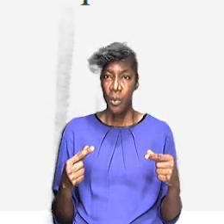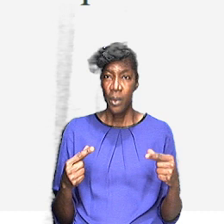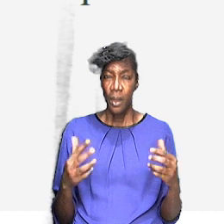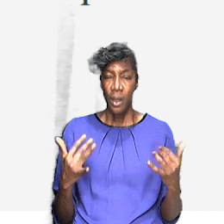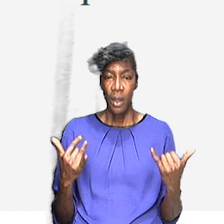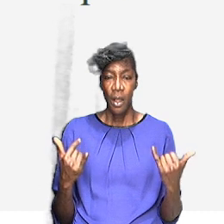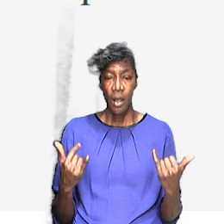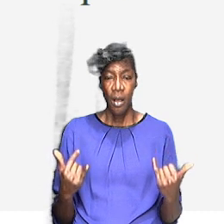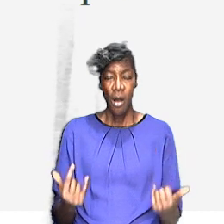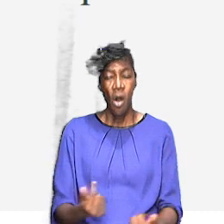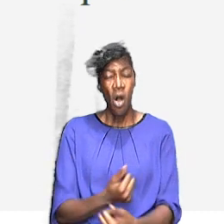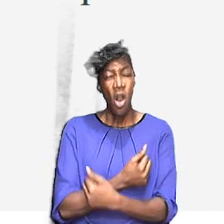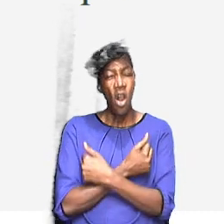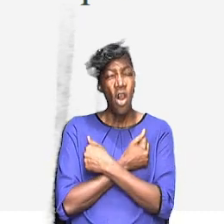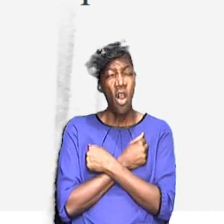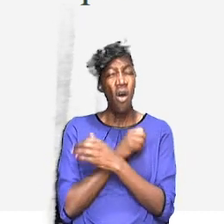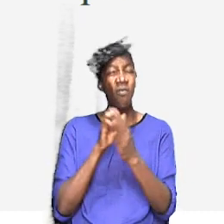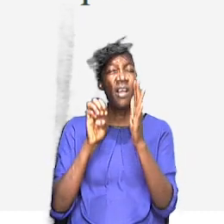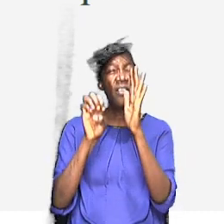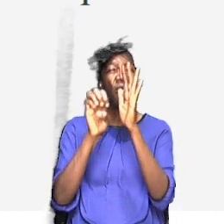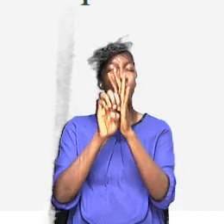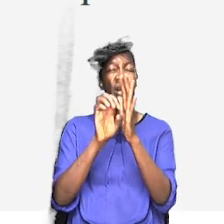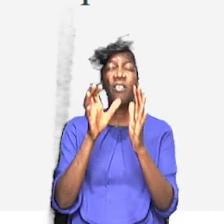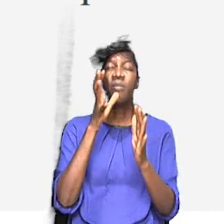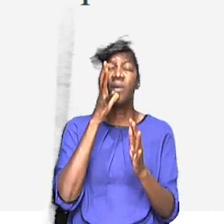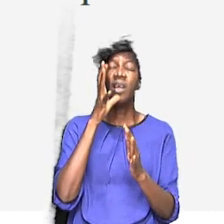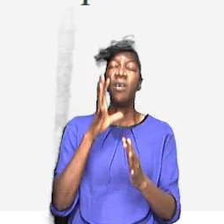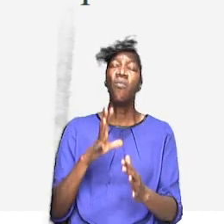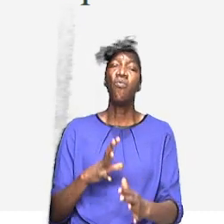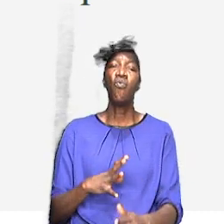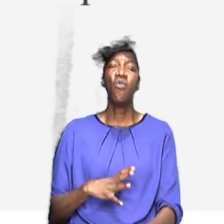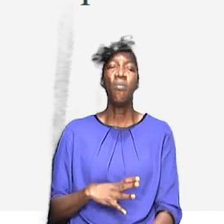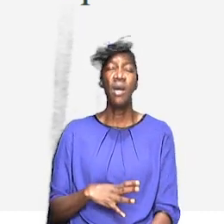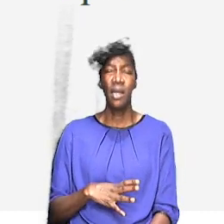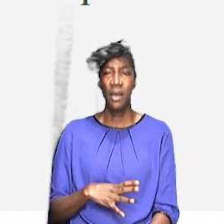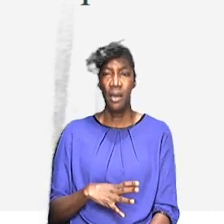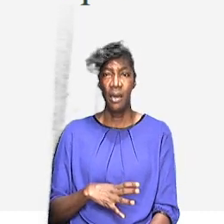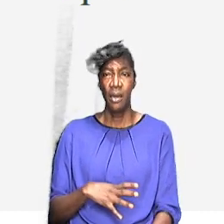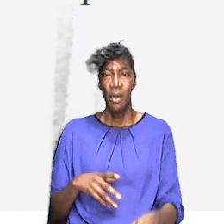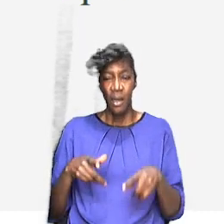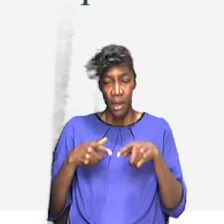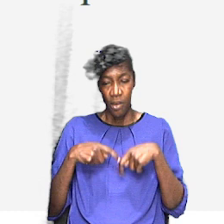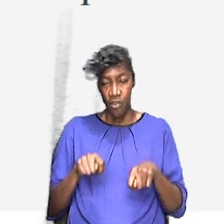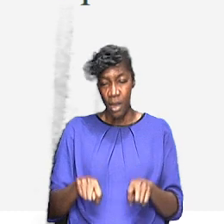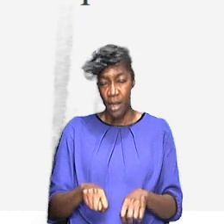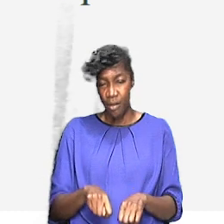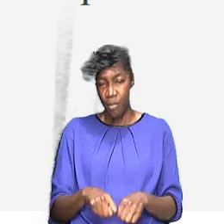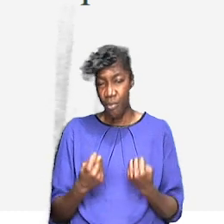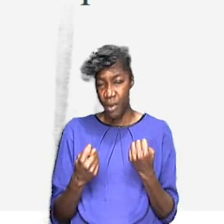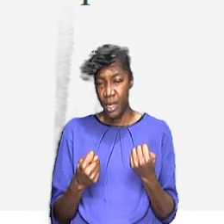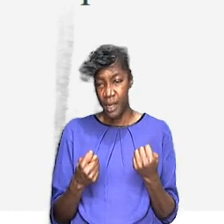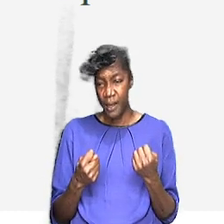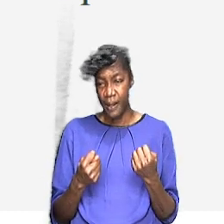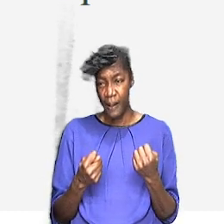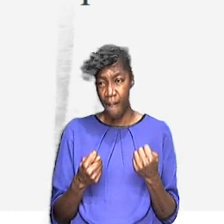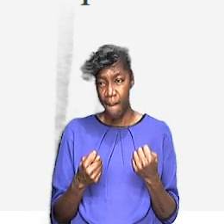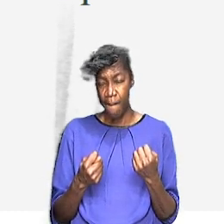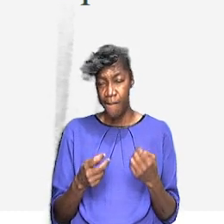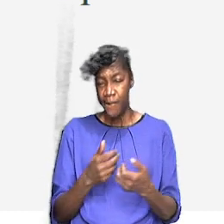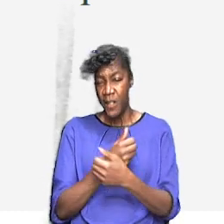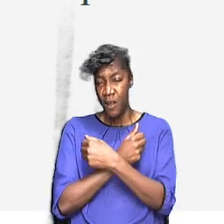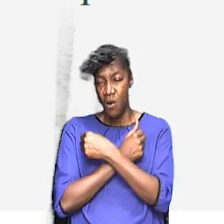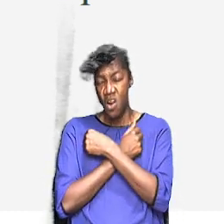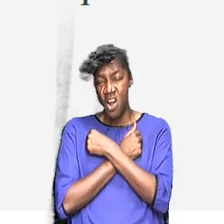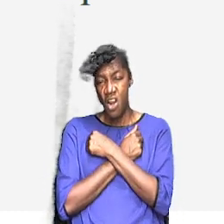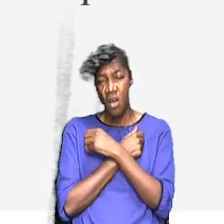love was expressed by this woman. And we're going to try to break this down as we go further. So her love